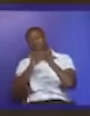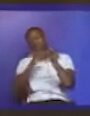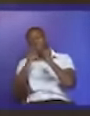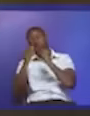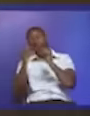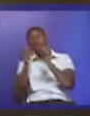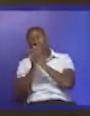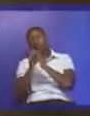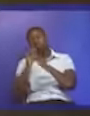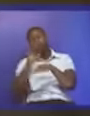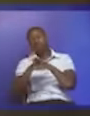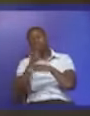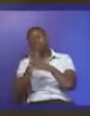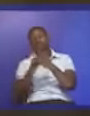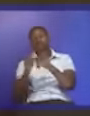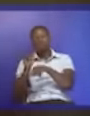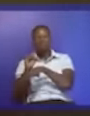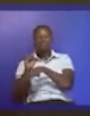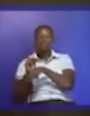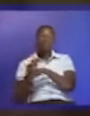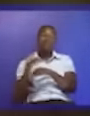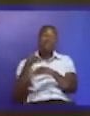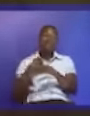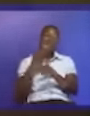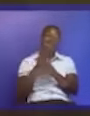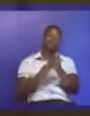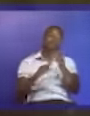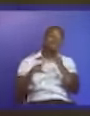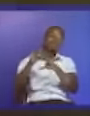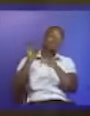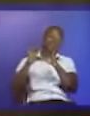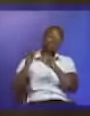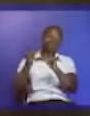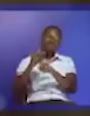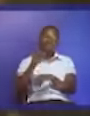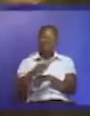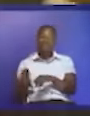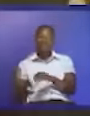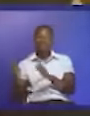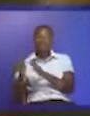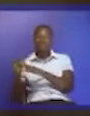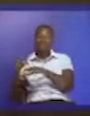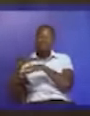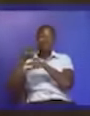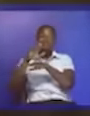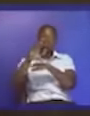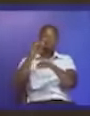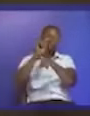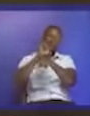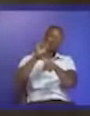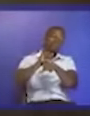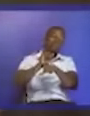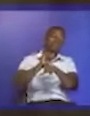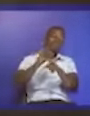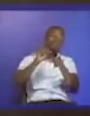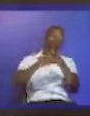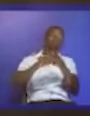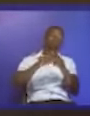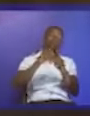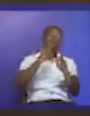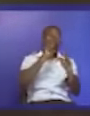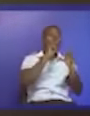over assignments. There are spirits from hell sent to assignments, not people,